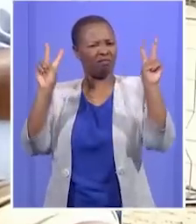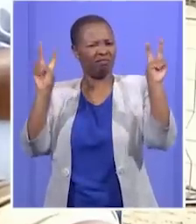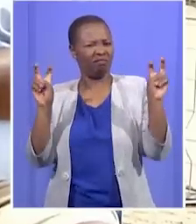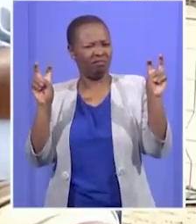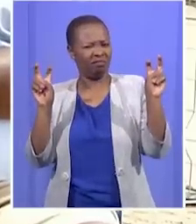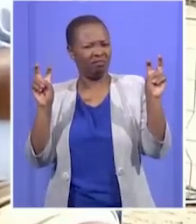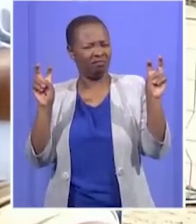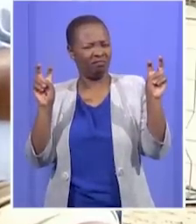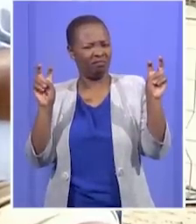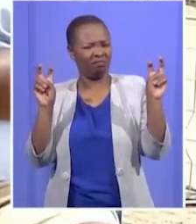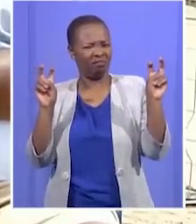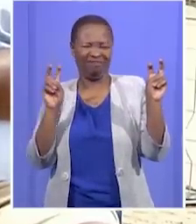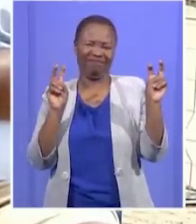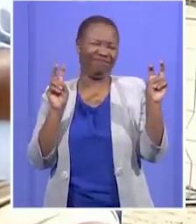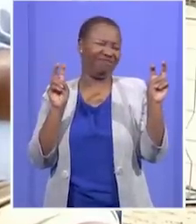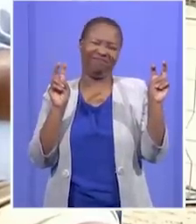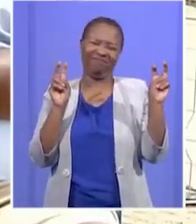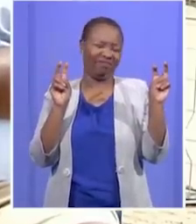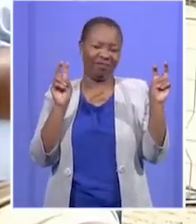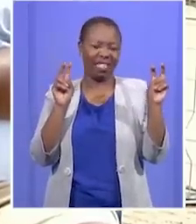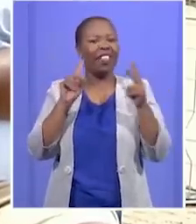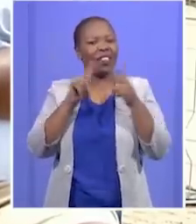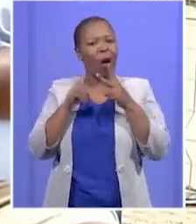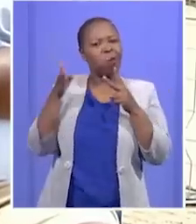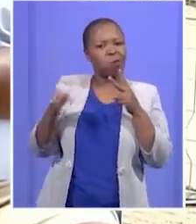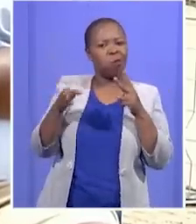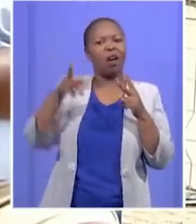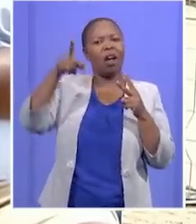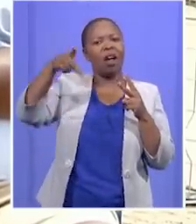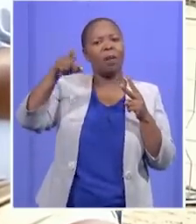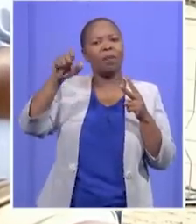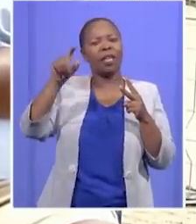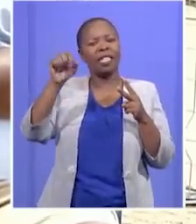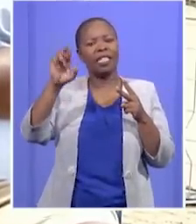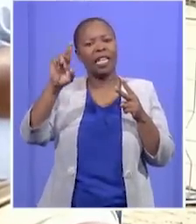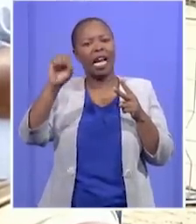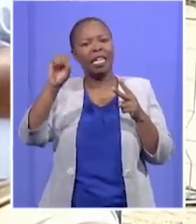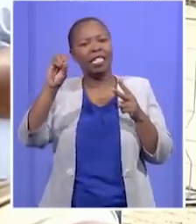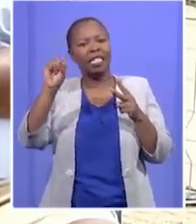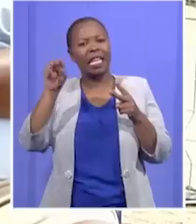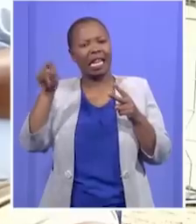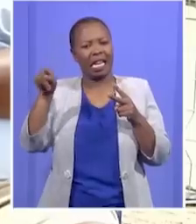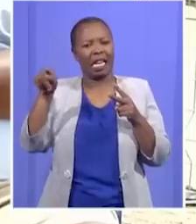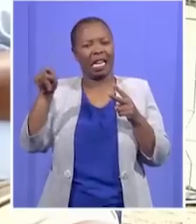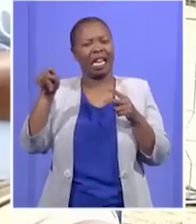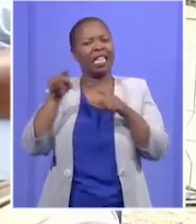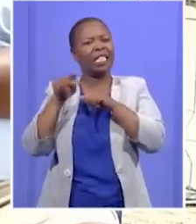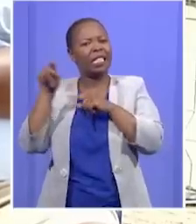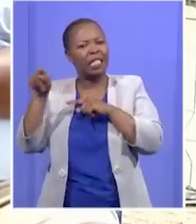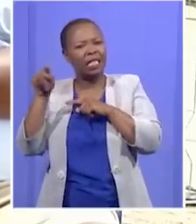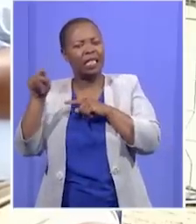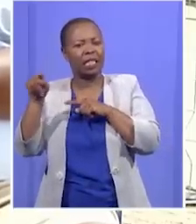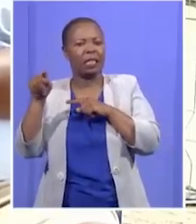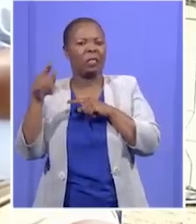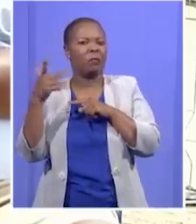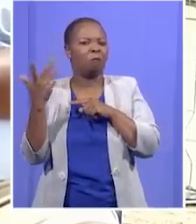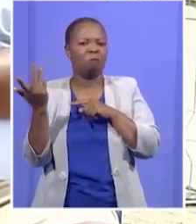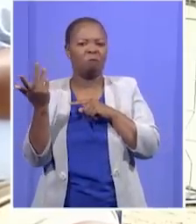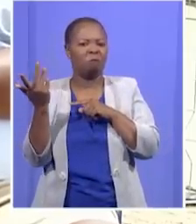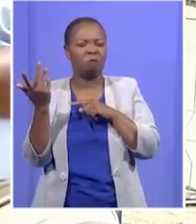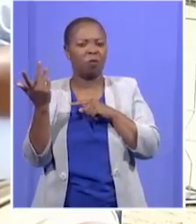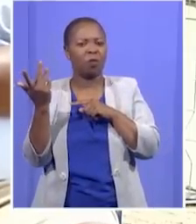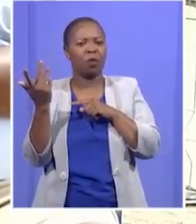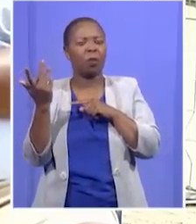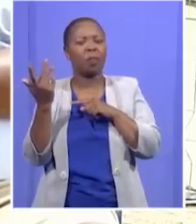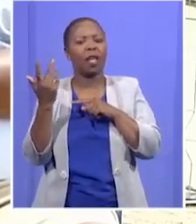have Tina Jomat Patterson, someone whom, you know, swindled the country of our oil